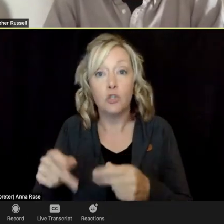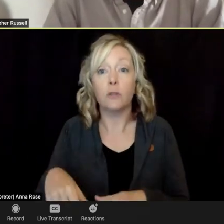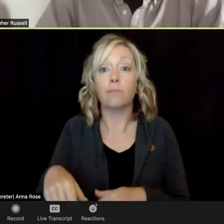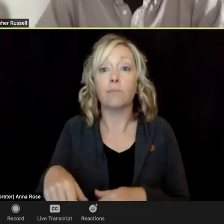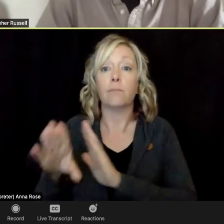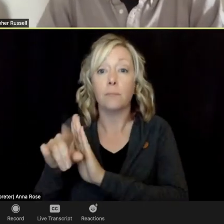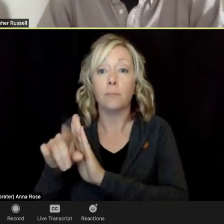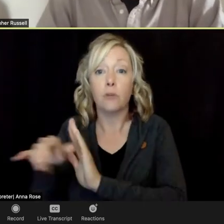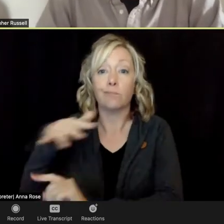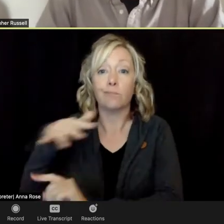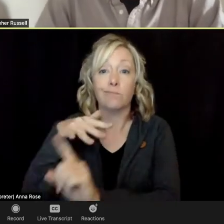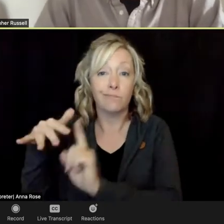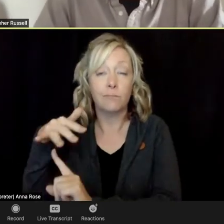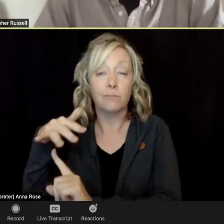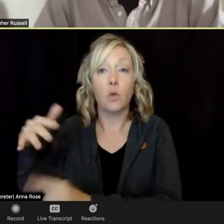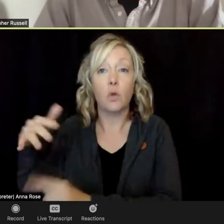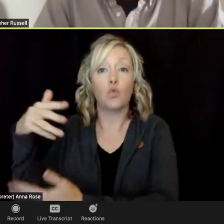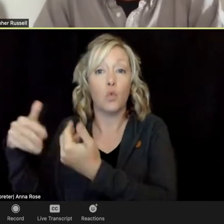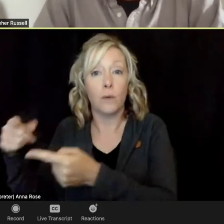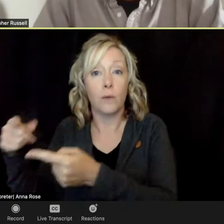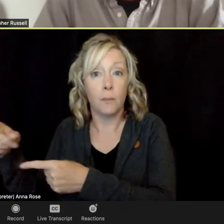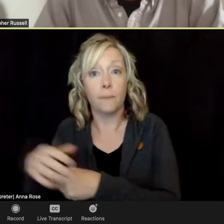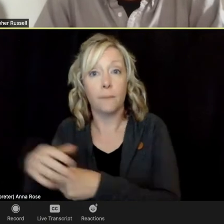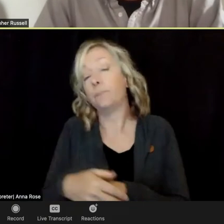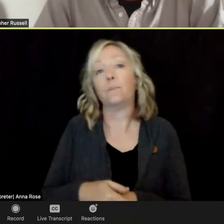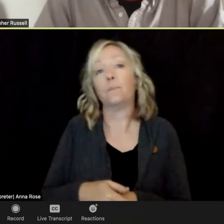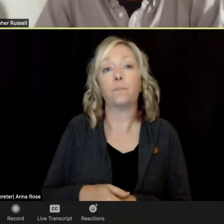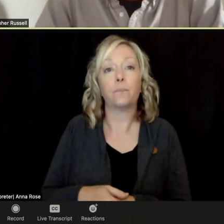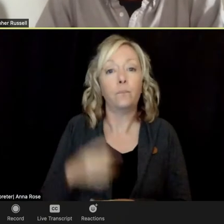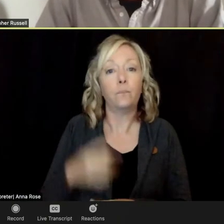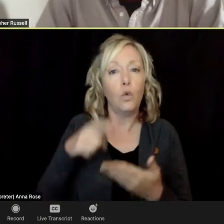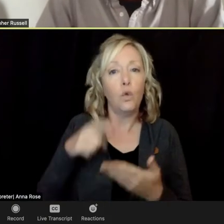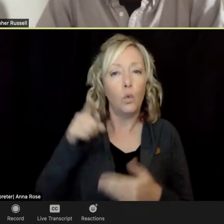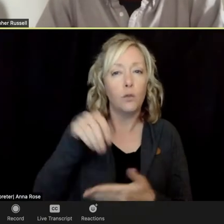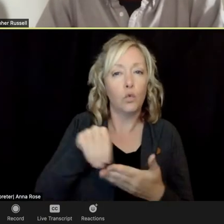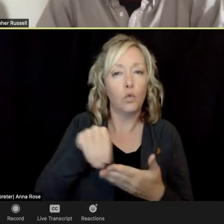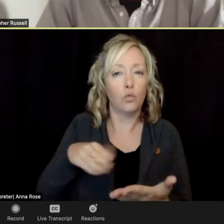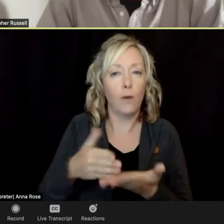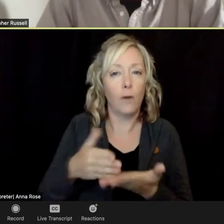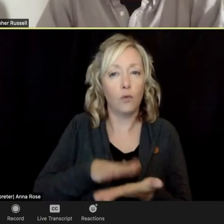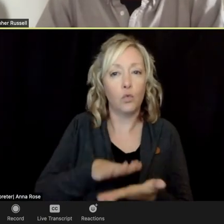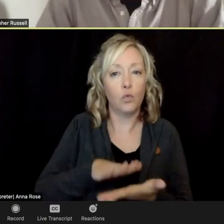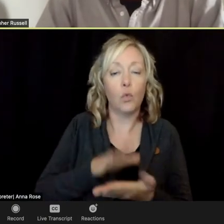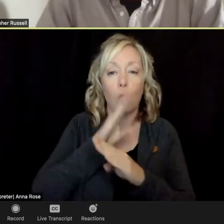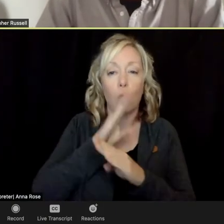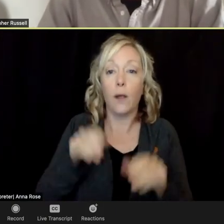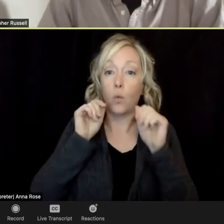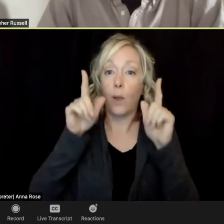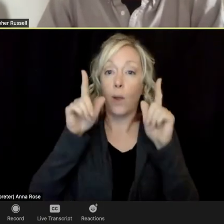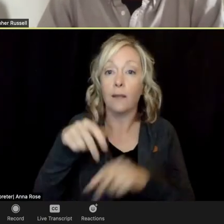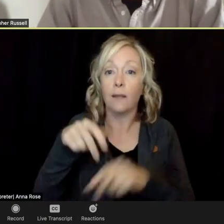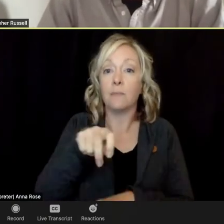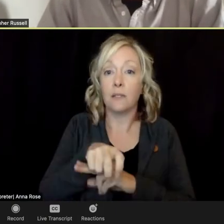and some social conditions. If we look at this student, we see that they arrived to school quiet and awake,